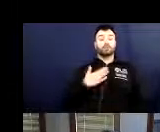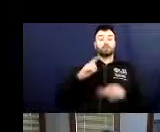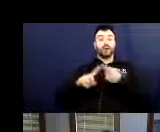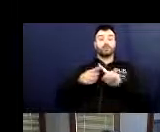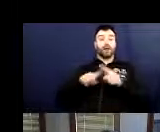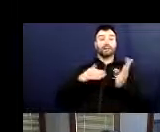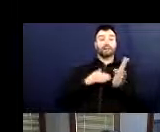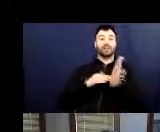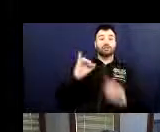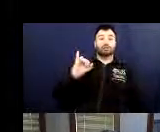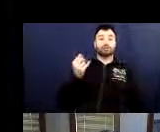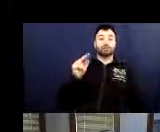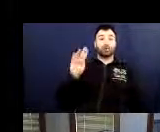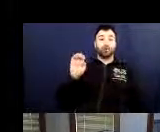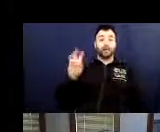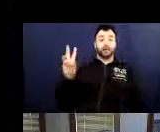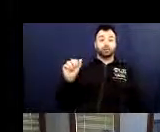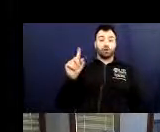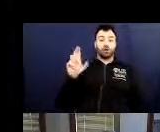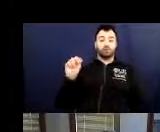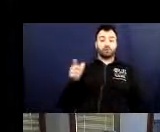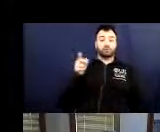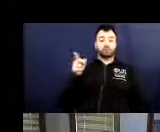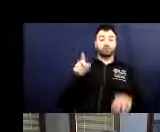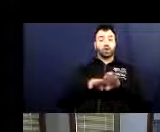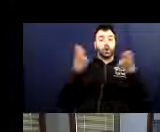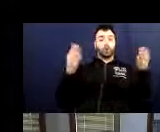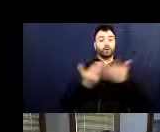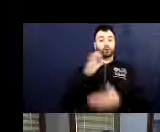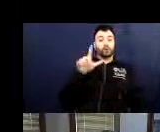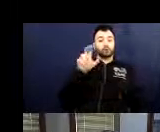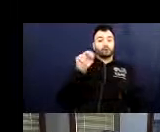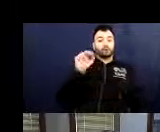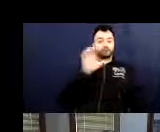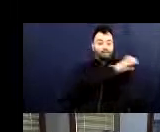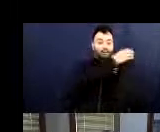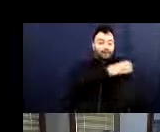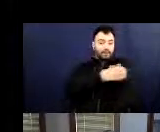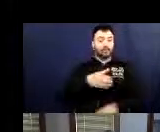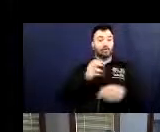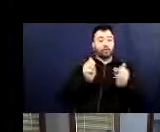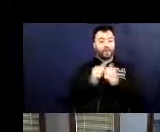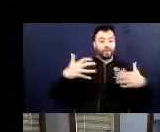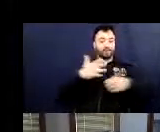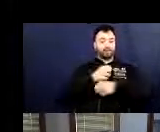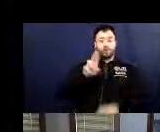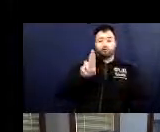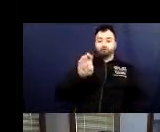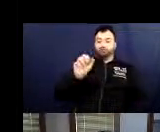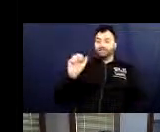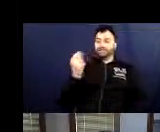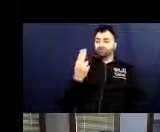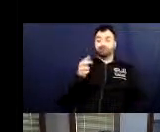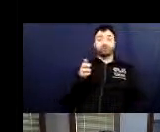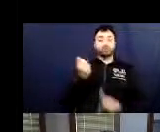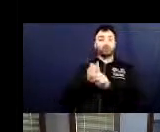Justine Waldman, who opened up a clinic using the acronym REACH. She was tired as an emergency room physician of